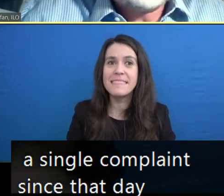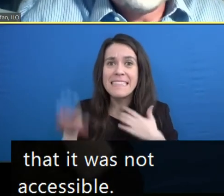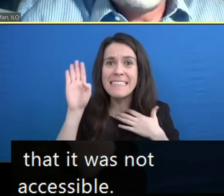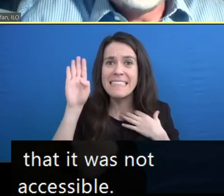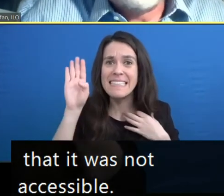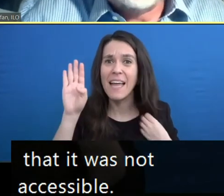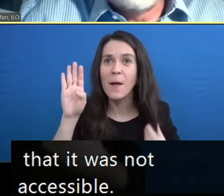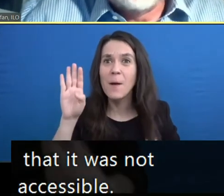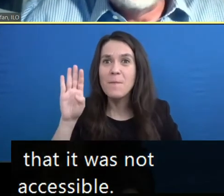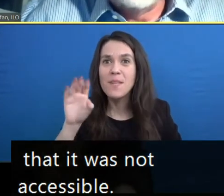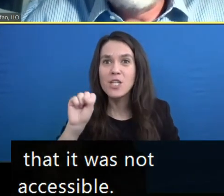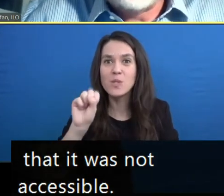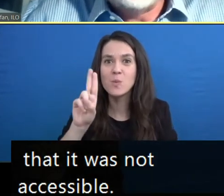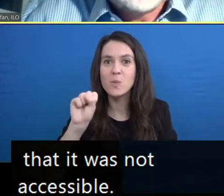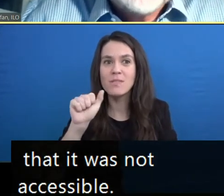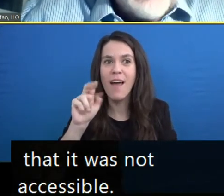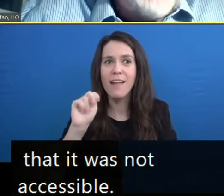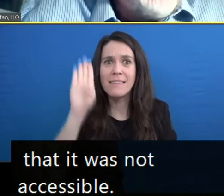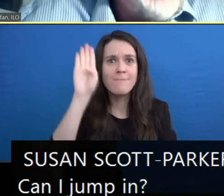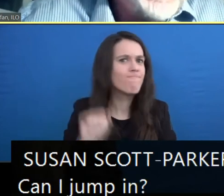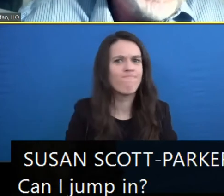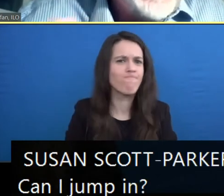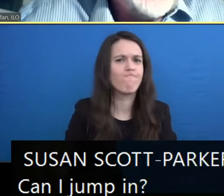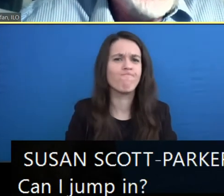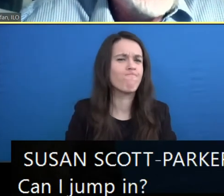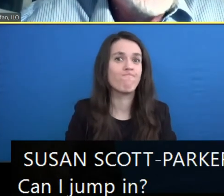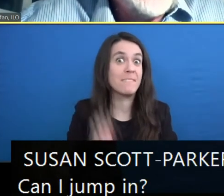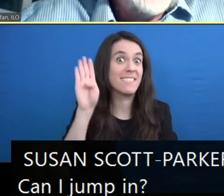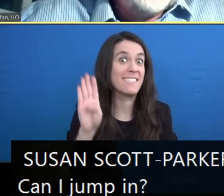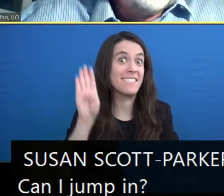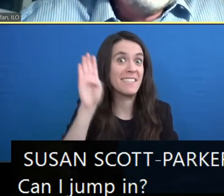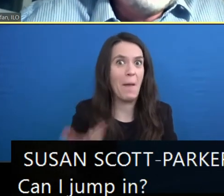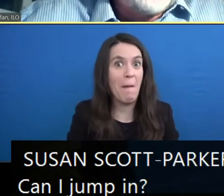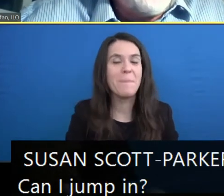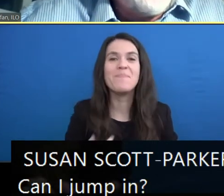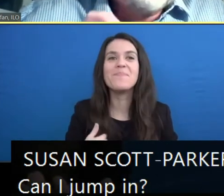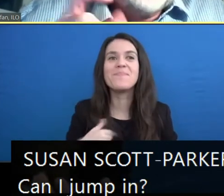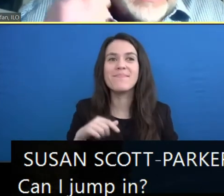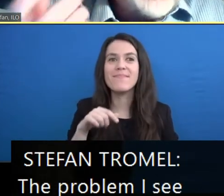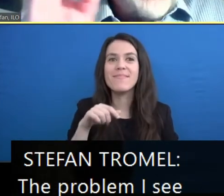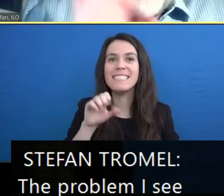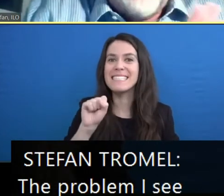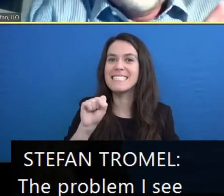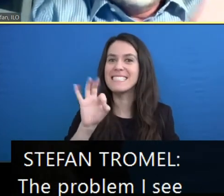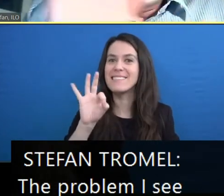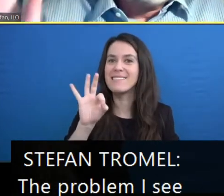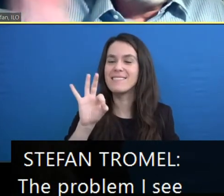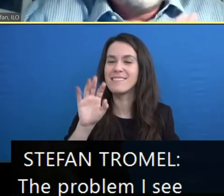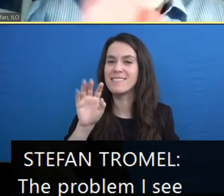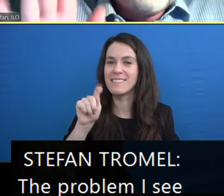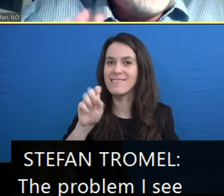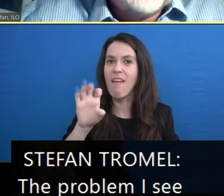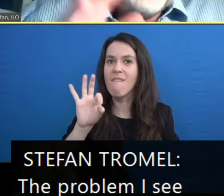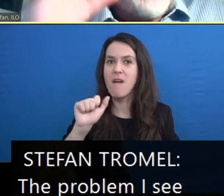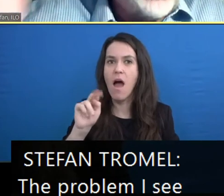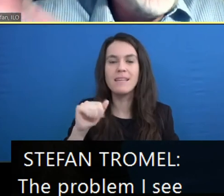I think that makes a lot of sense. But Susie, you were shaking the head. I mean, the problem I see is how, yes, from let's say from an